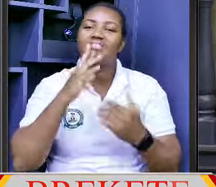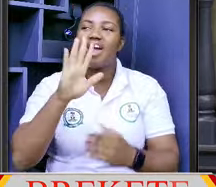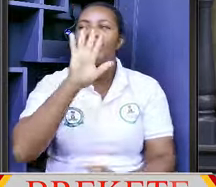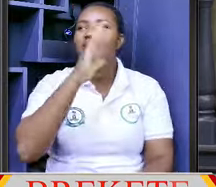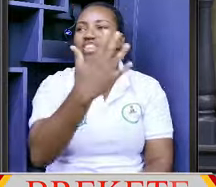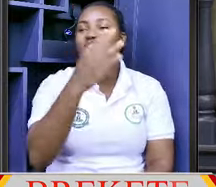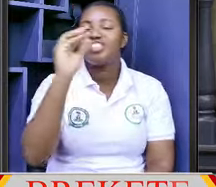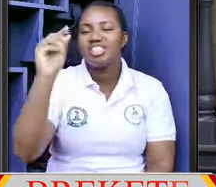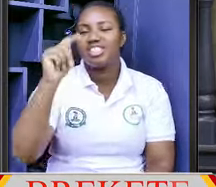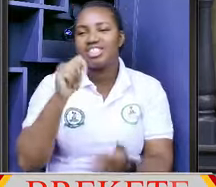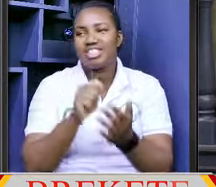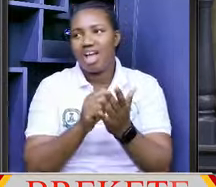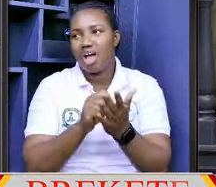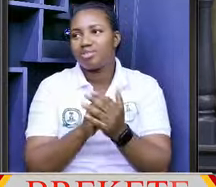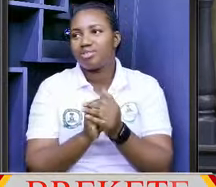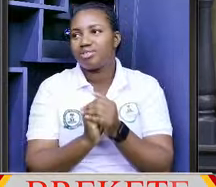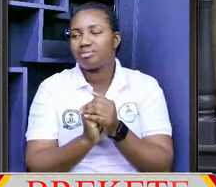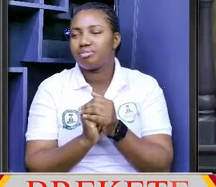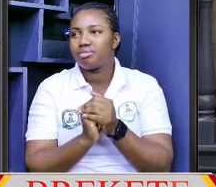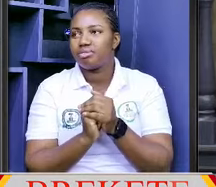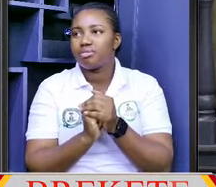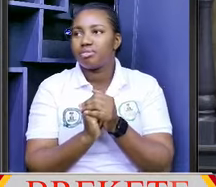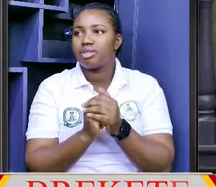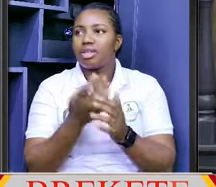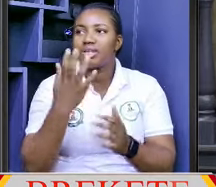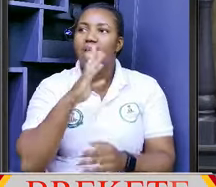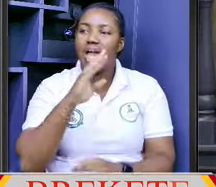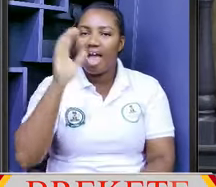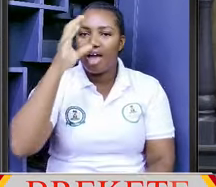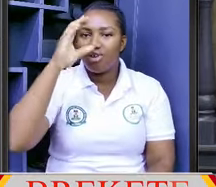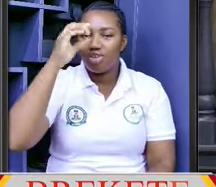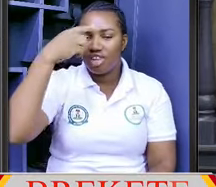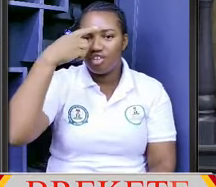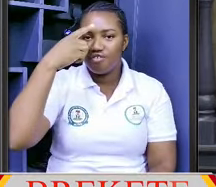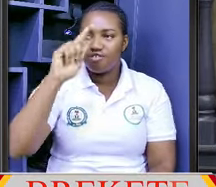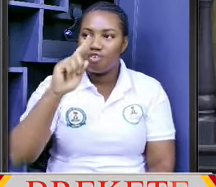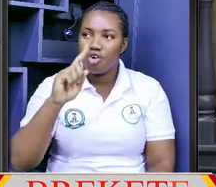naira. We are looking for about